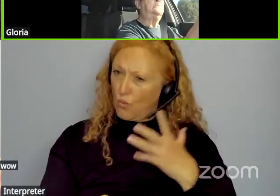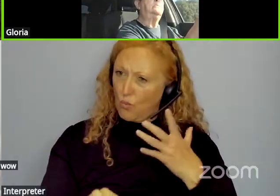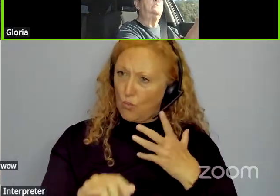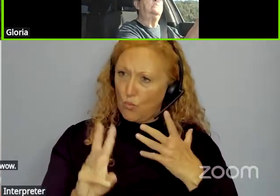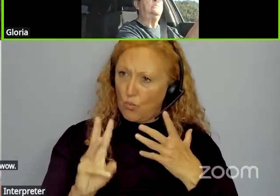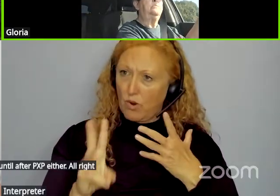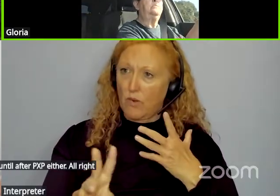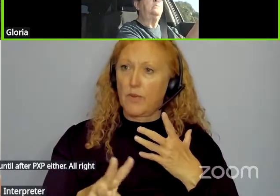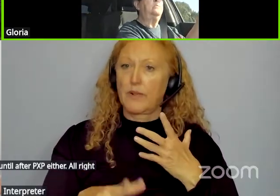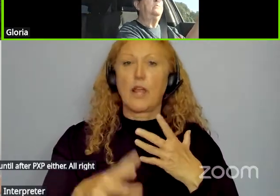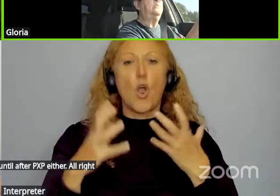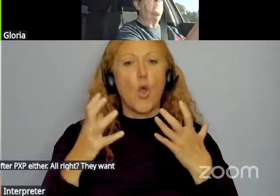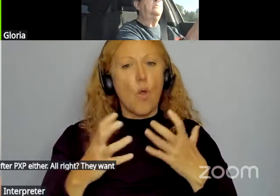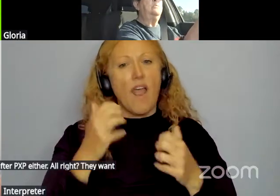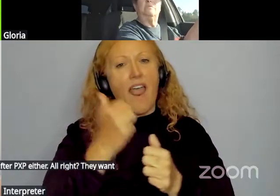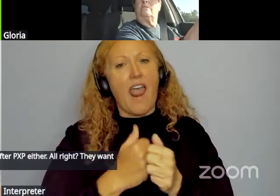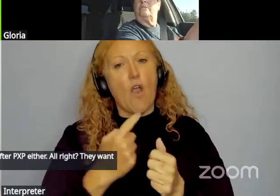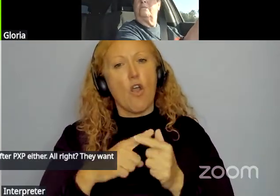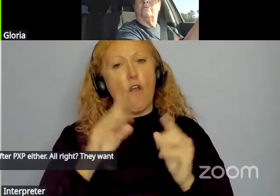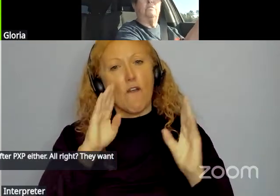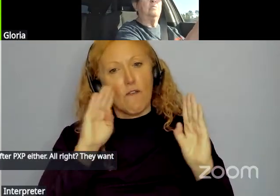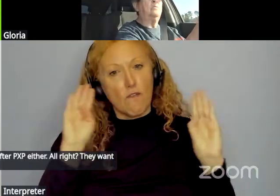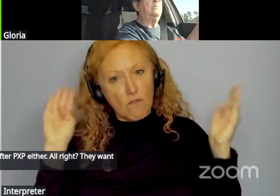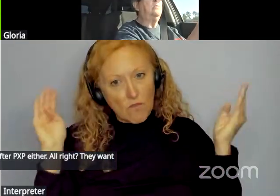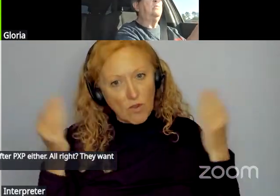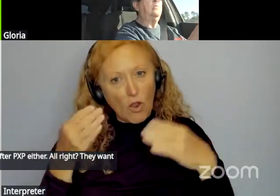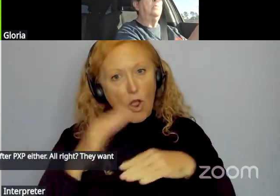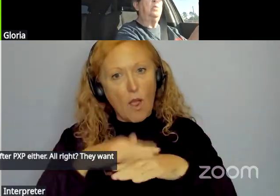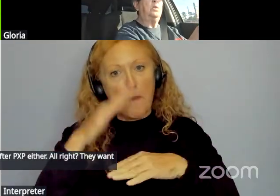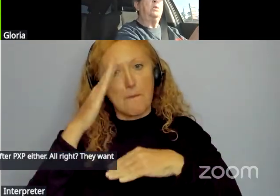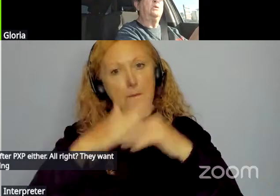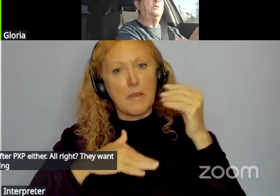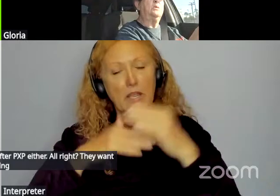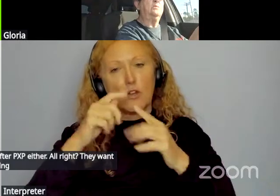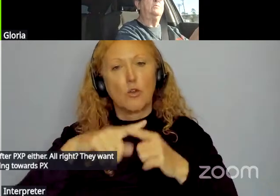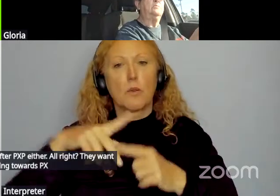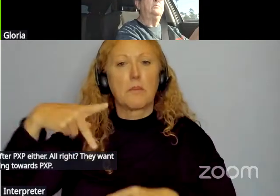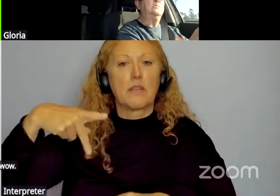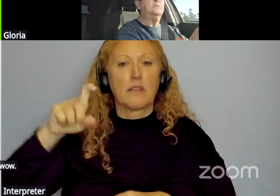right. They want everybody to be focusing on building towards PXP.